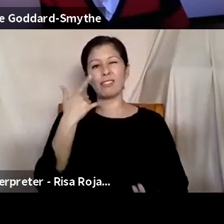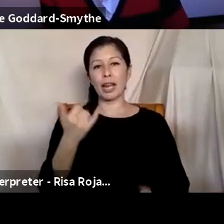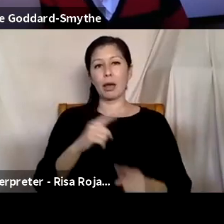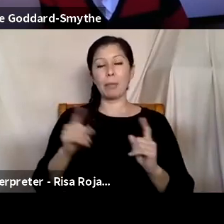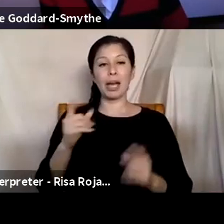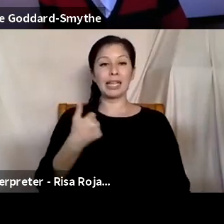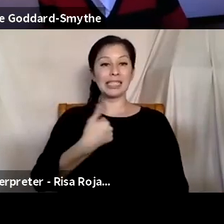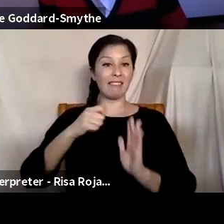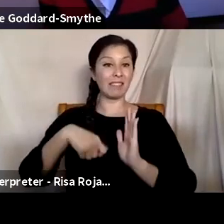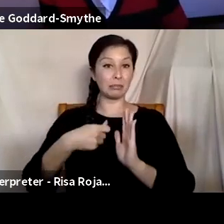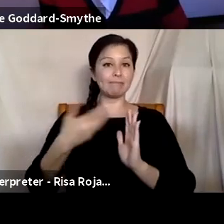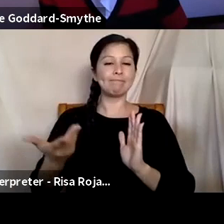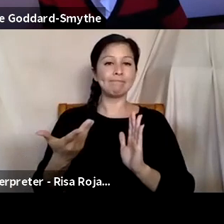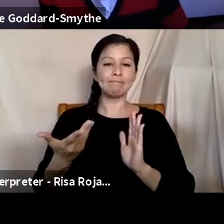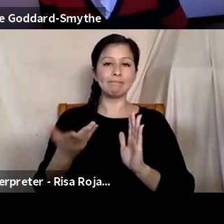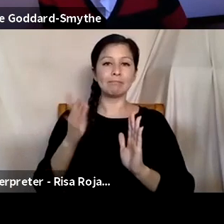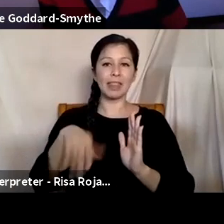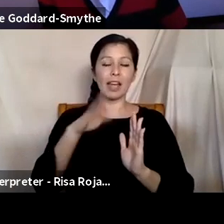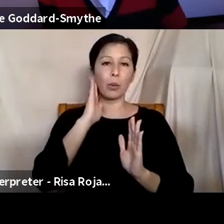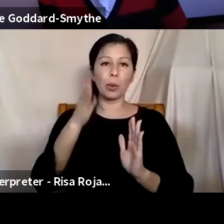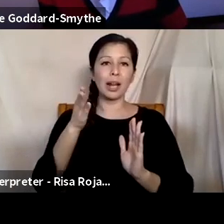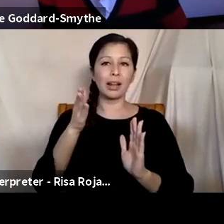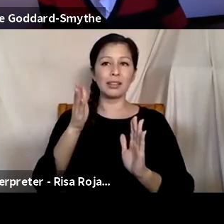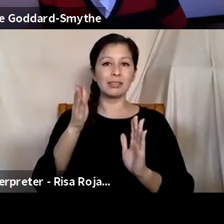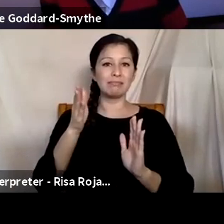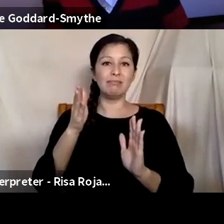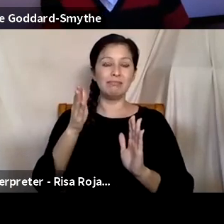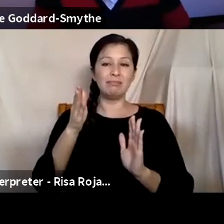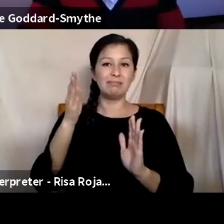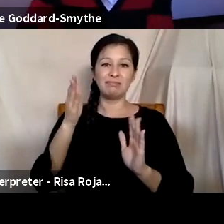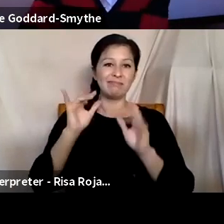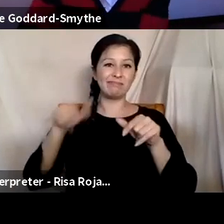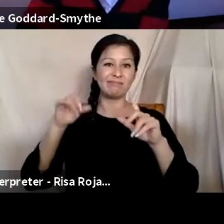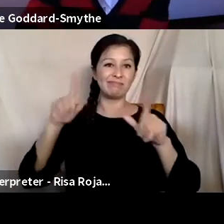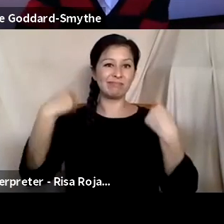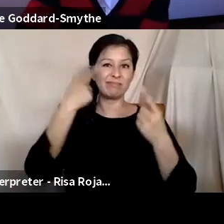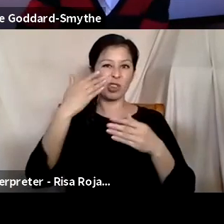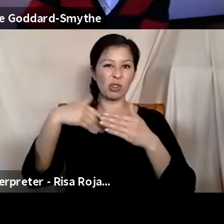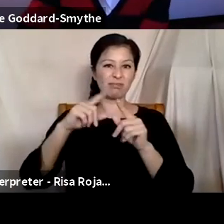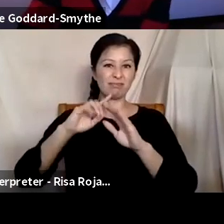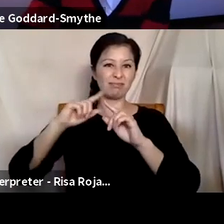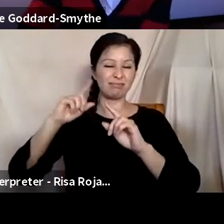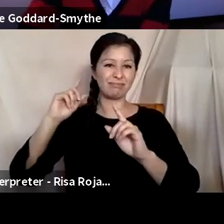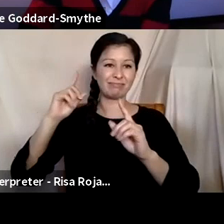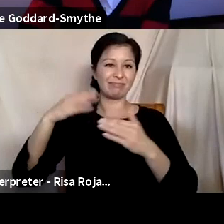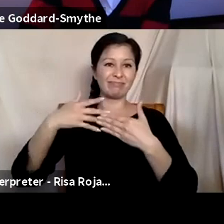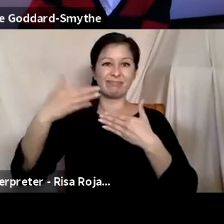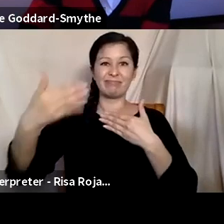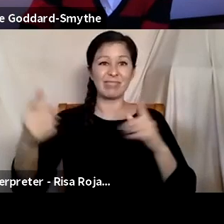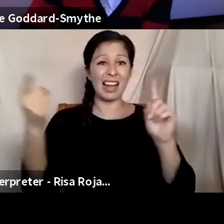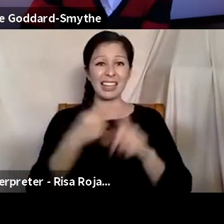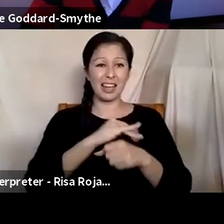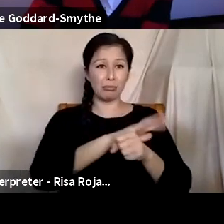But self-taping is just going to be the way it's going to be for the next while till we can get this COVID thing